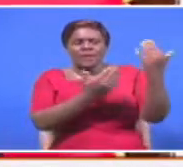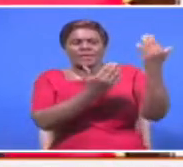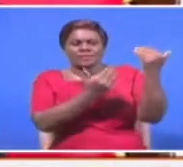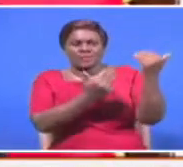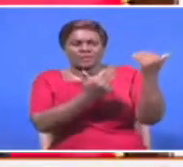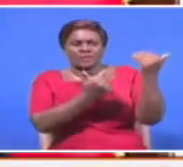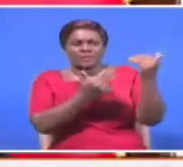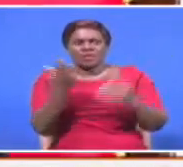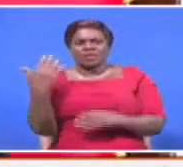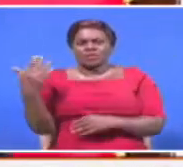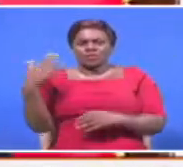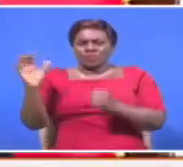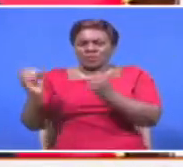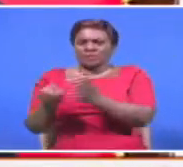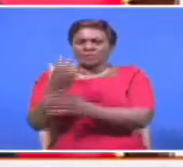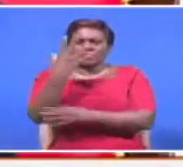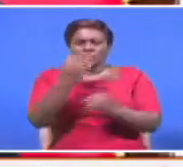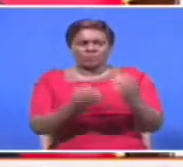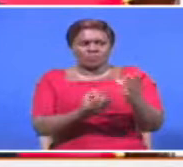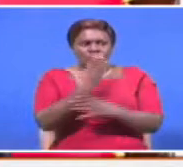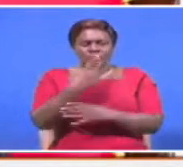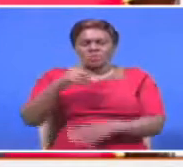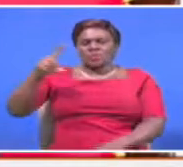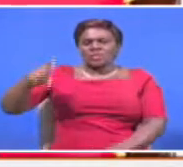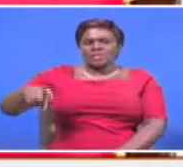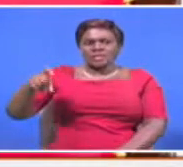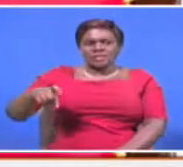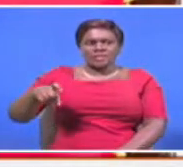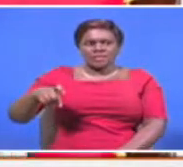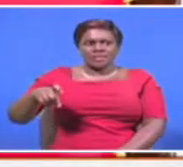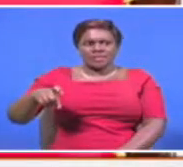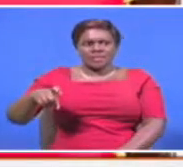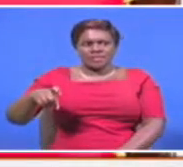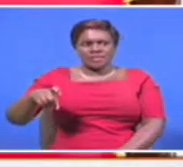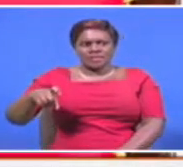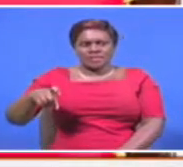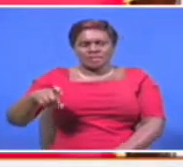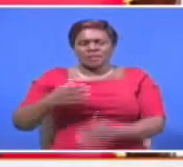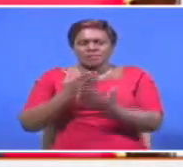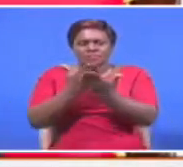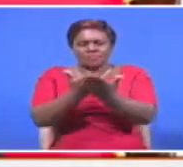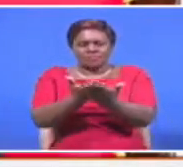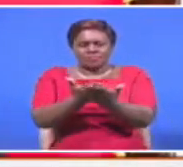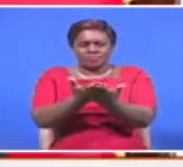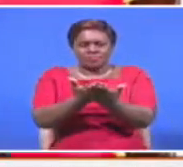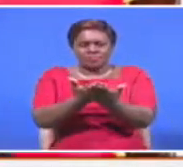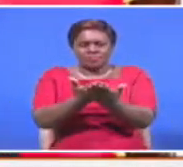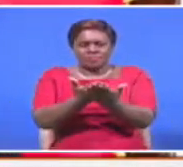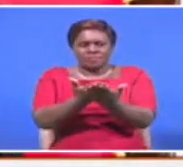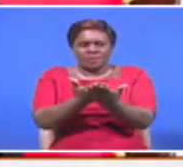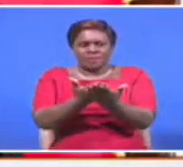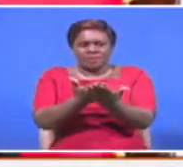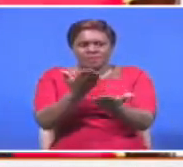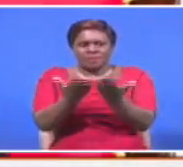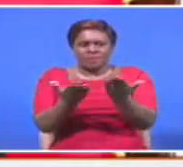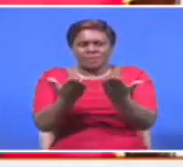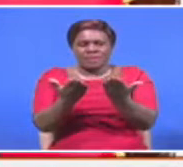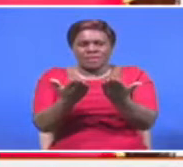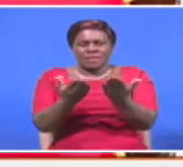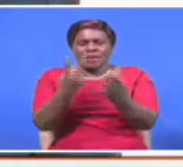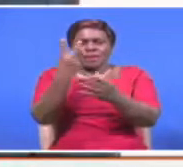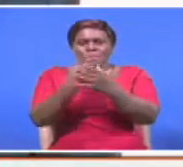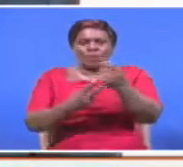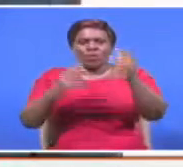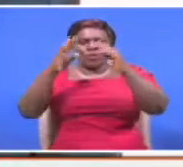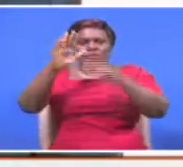be documents generated and they will require presentation perhaps on the floor of both